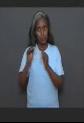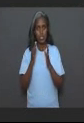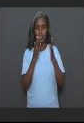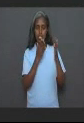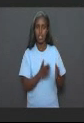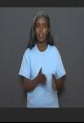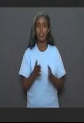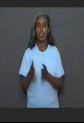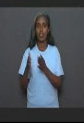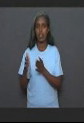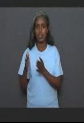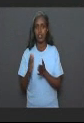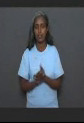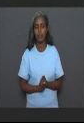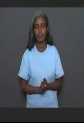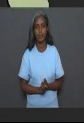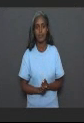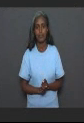Students, let's get ready.